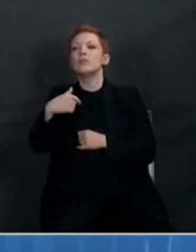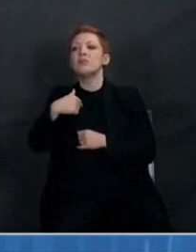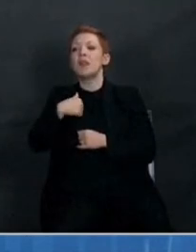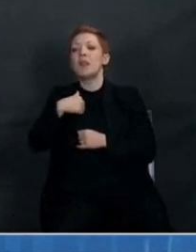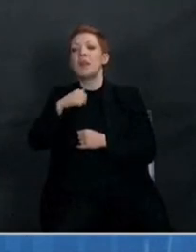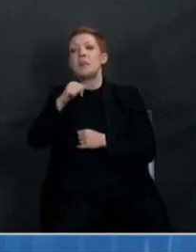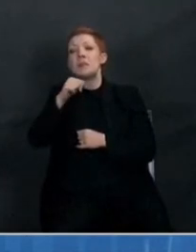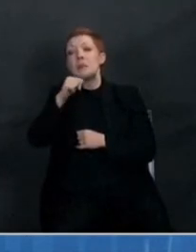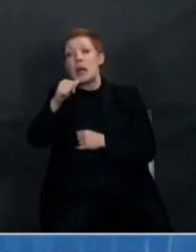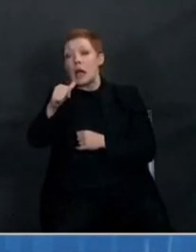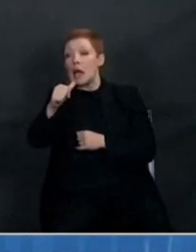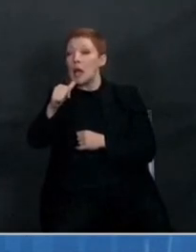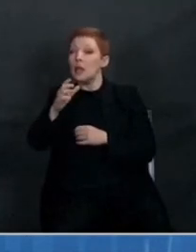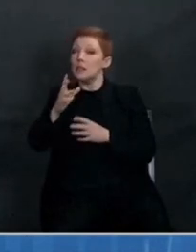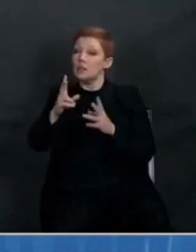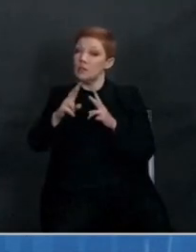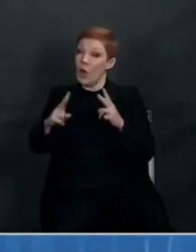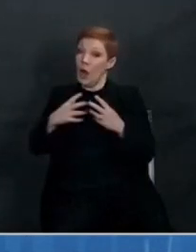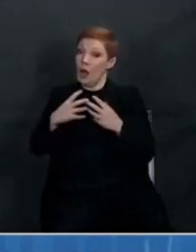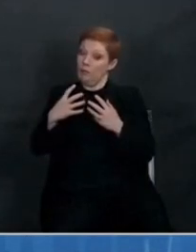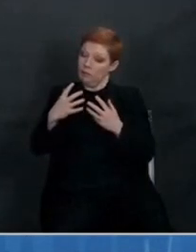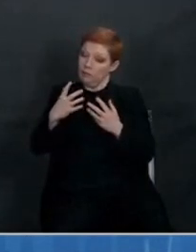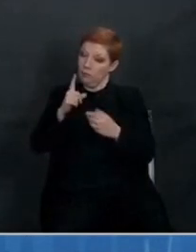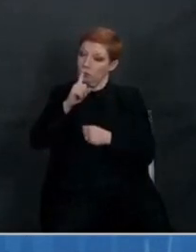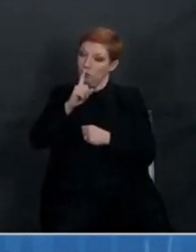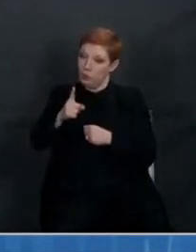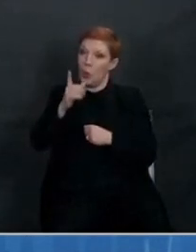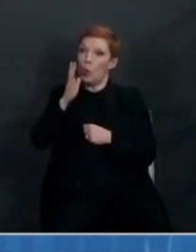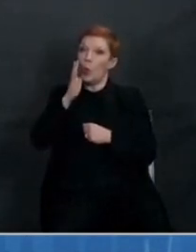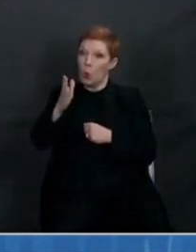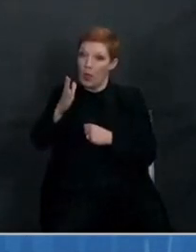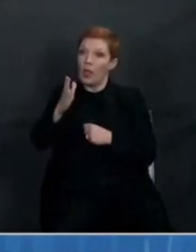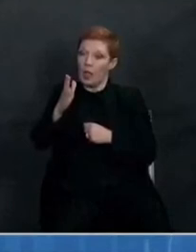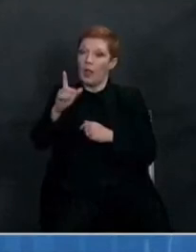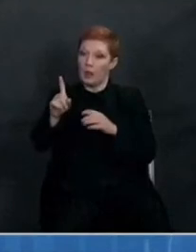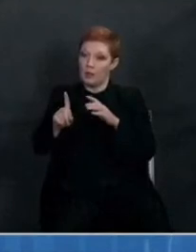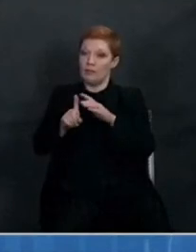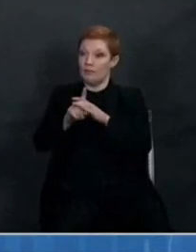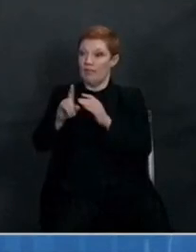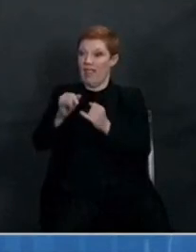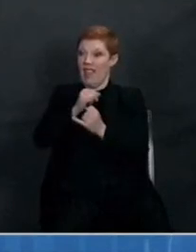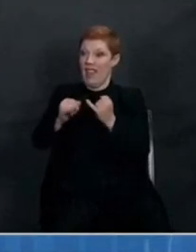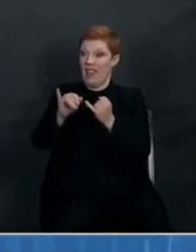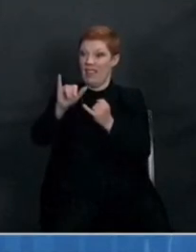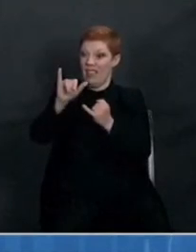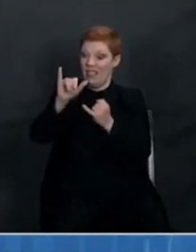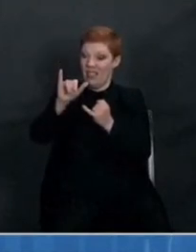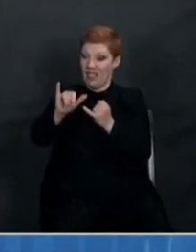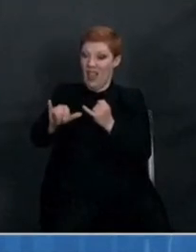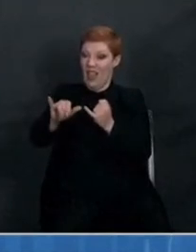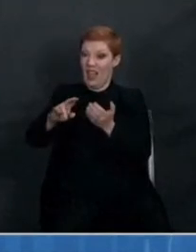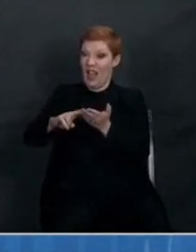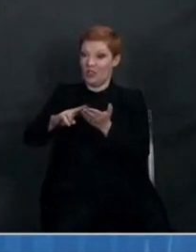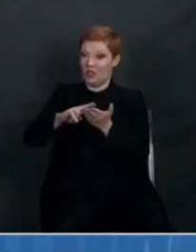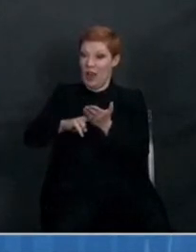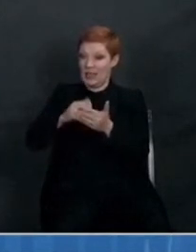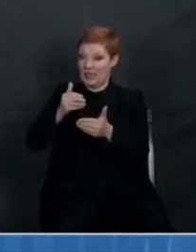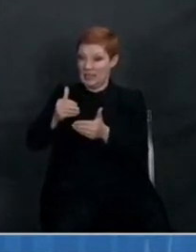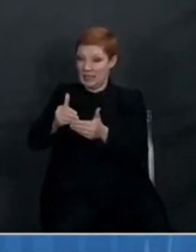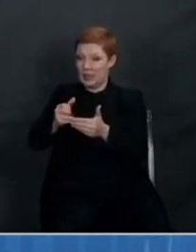doses would come evenly. I would expect that they would come towards the end of that contract. So just to